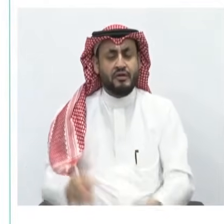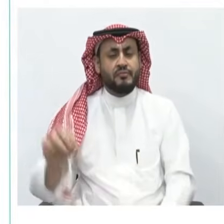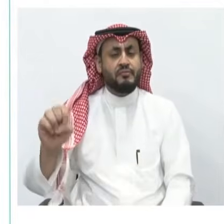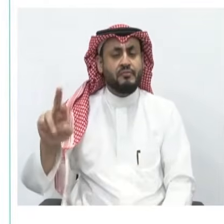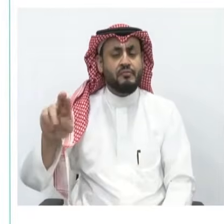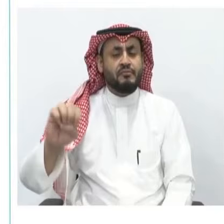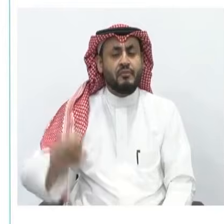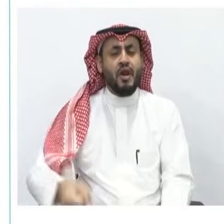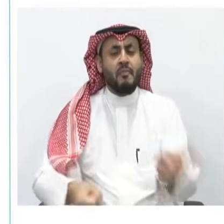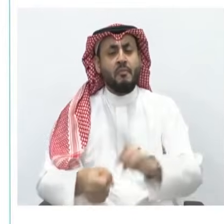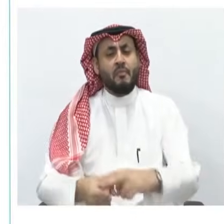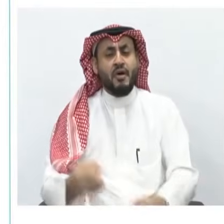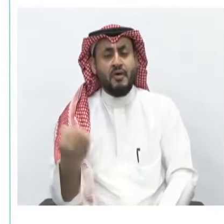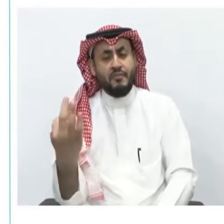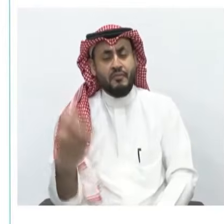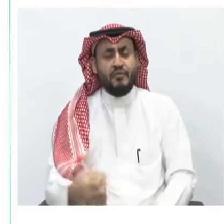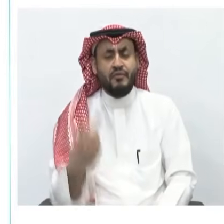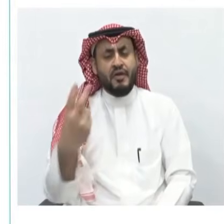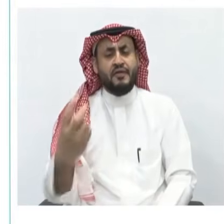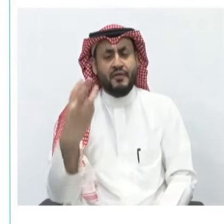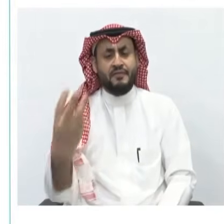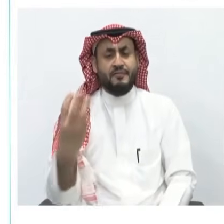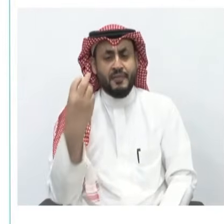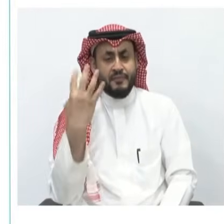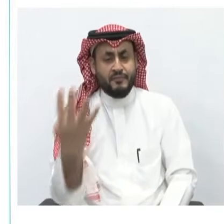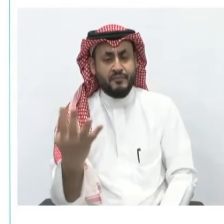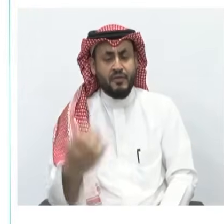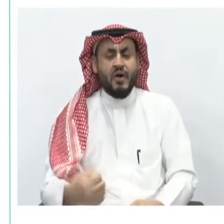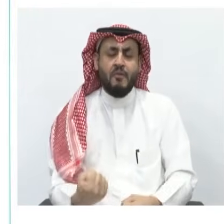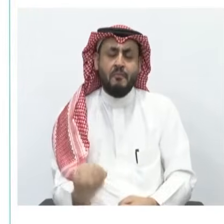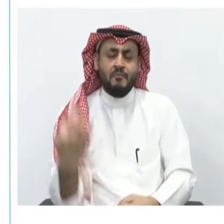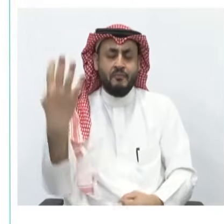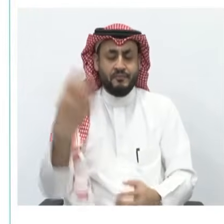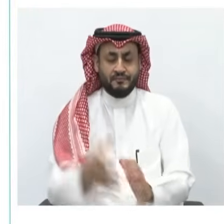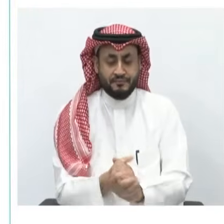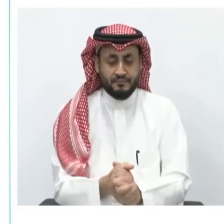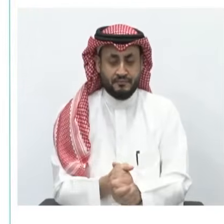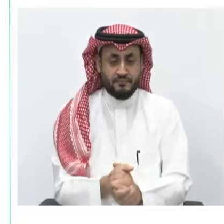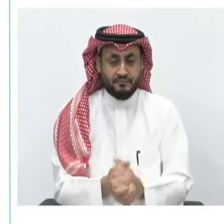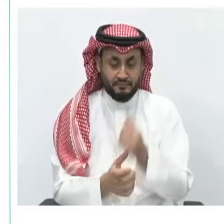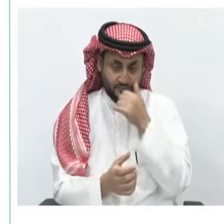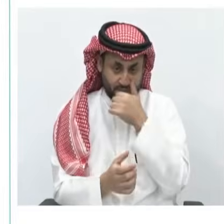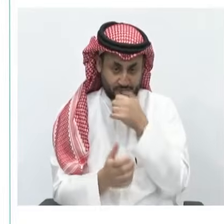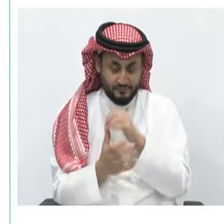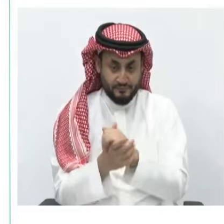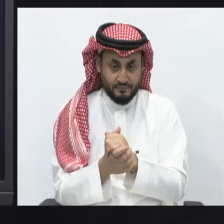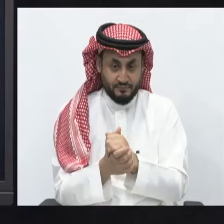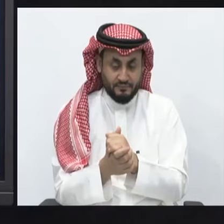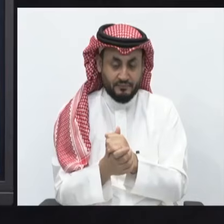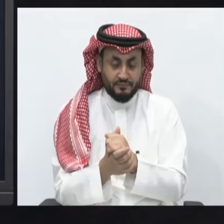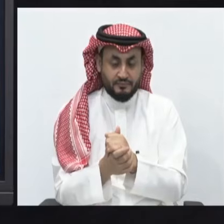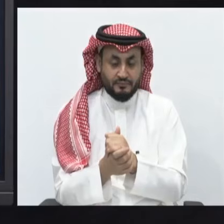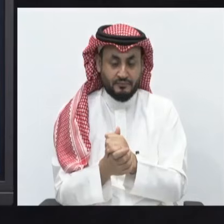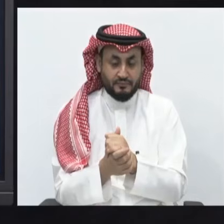one? That means 2, 3, 4, 5, etc. Okay, more than